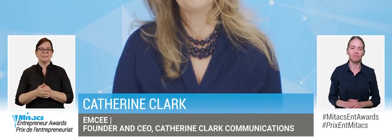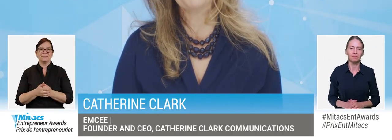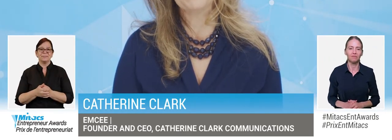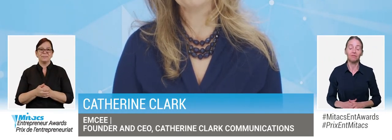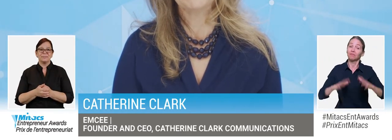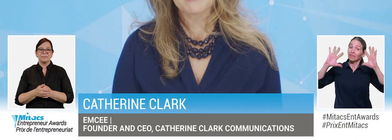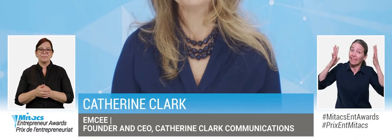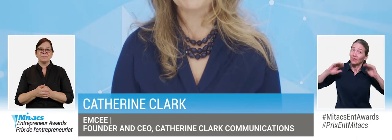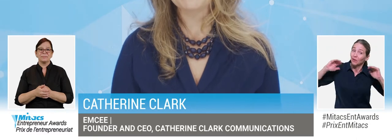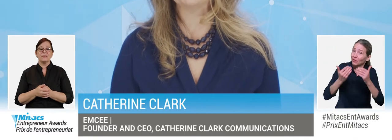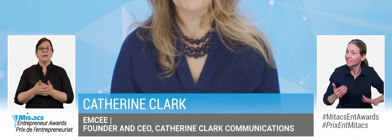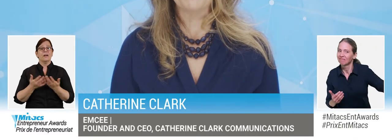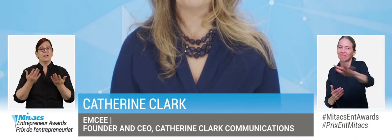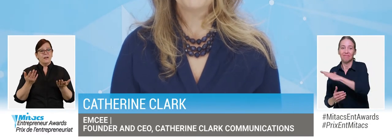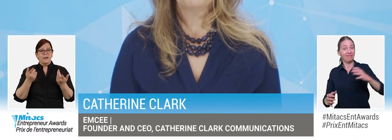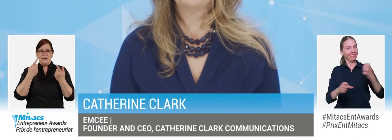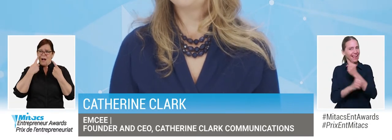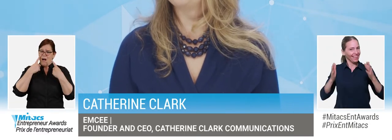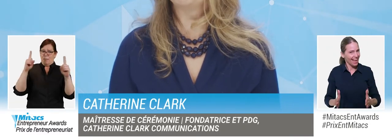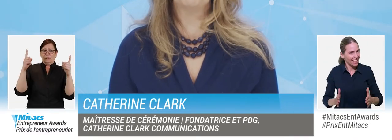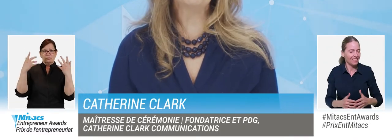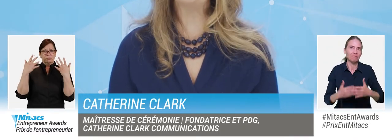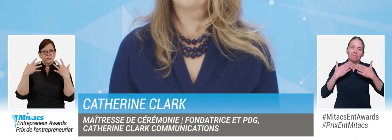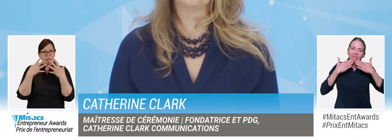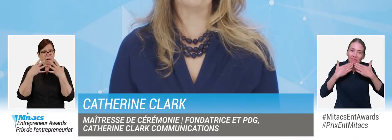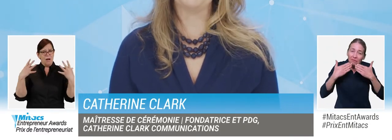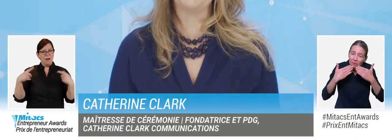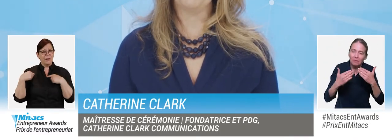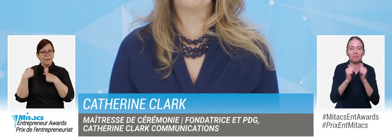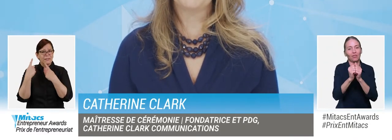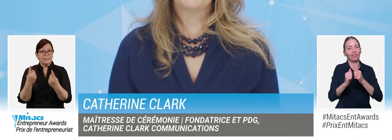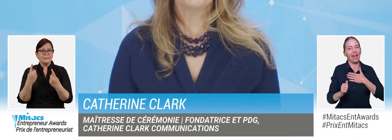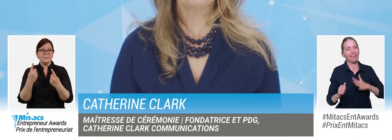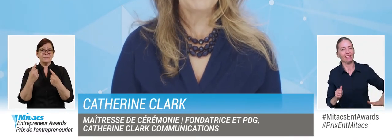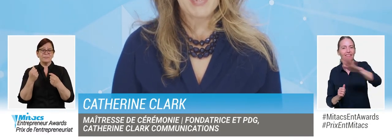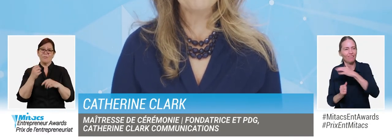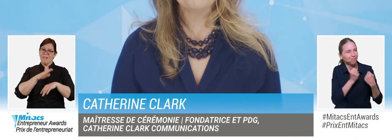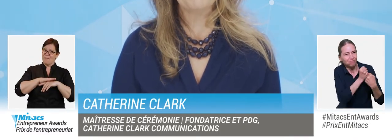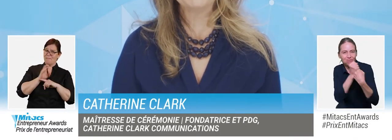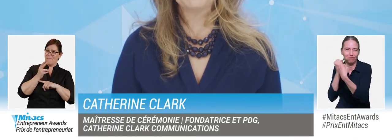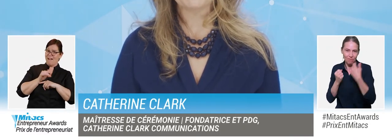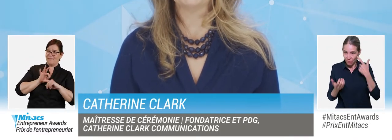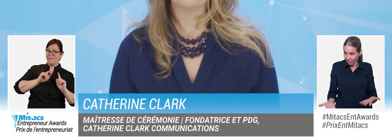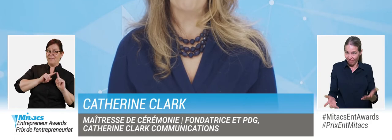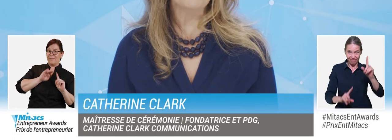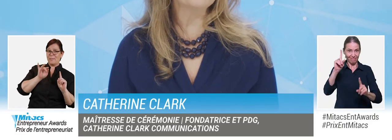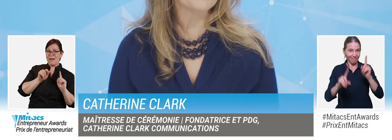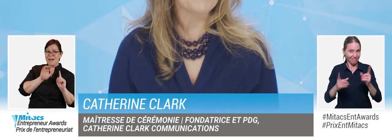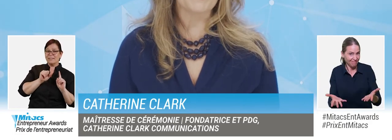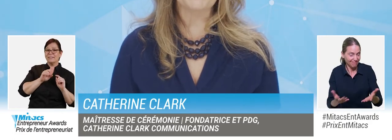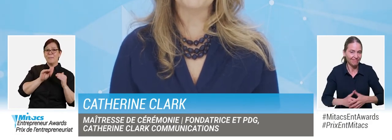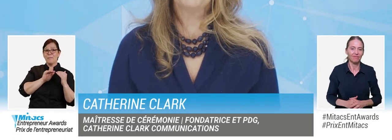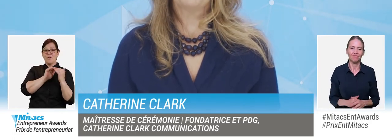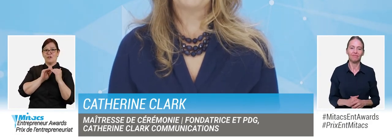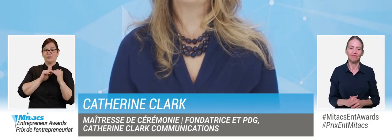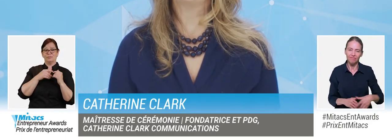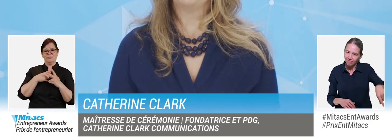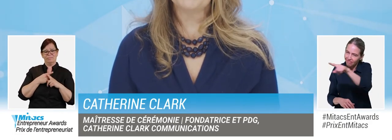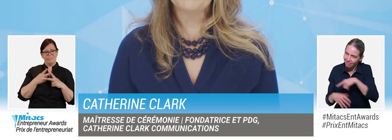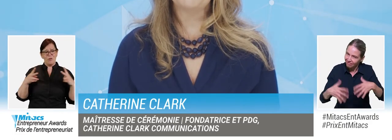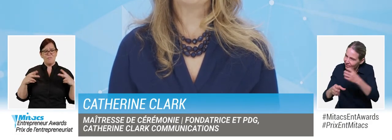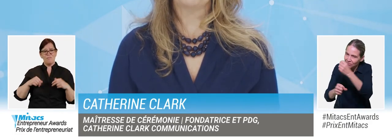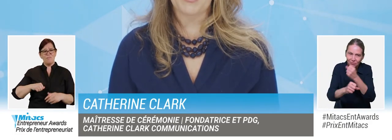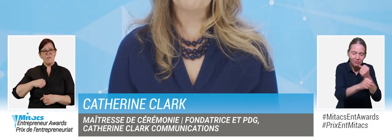support our programs and today's event. Vous avez beaucoup accompli. On behalf of Mitacs and all of our partners, we